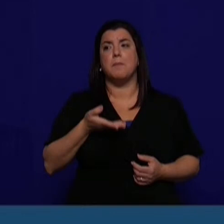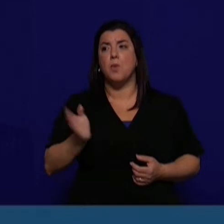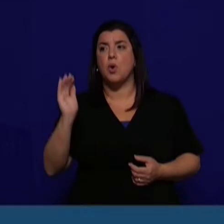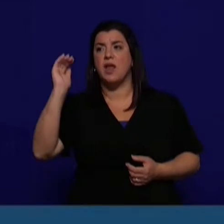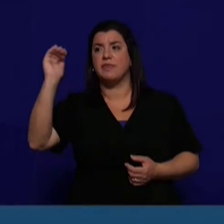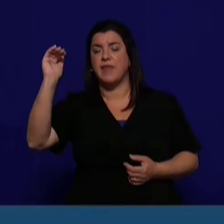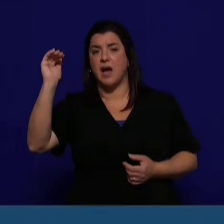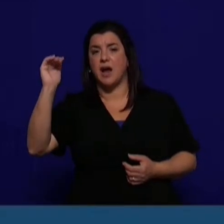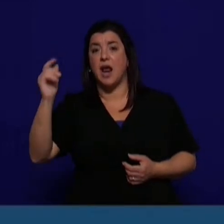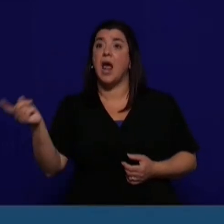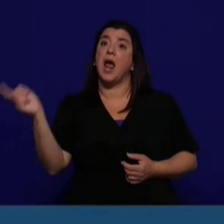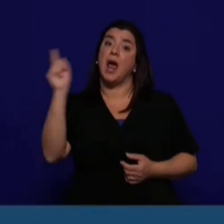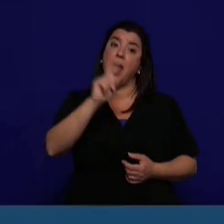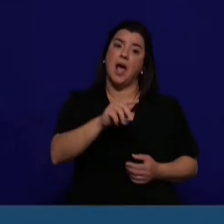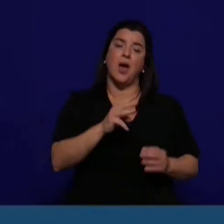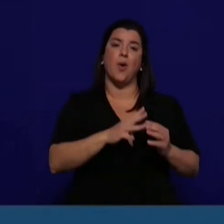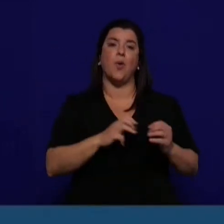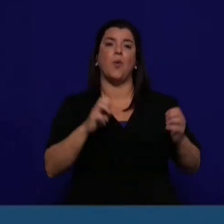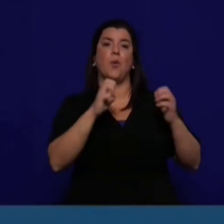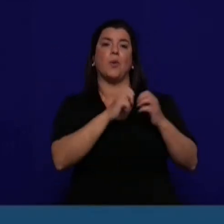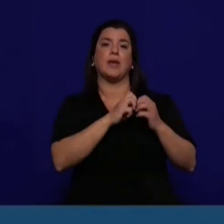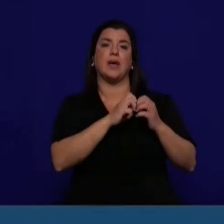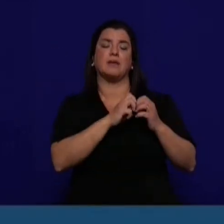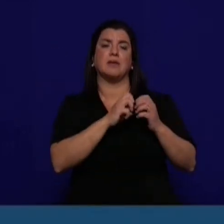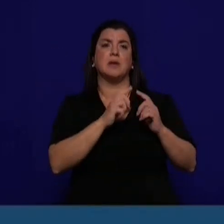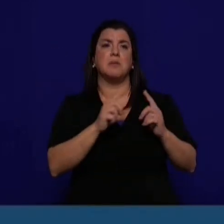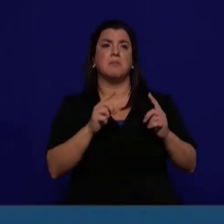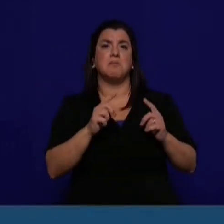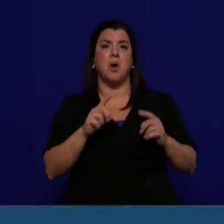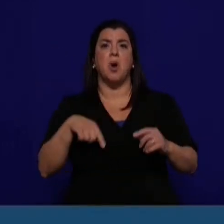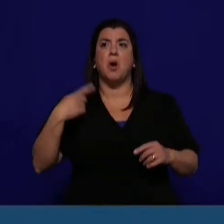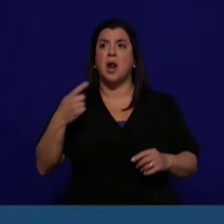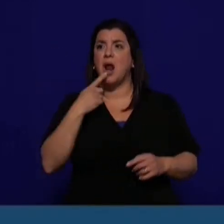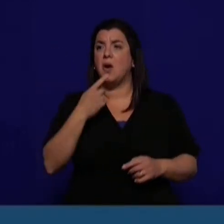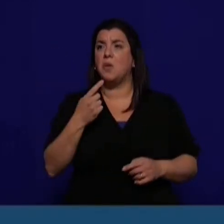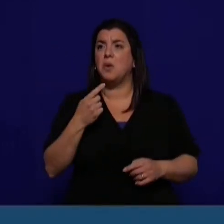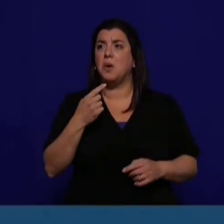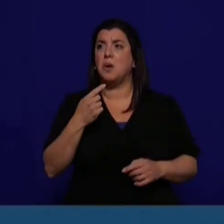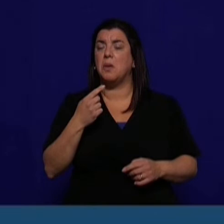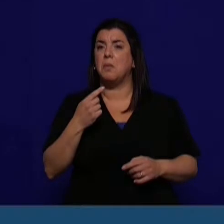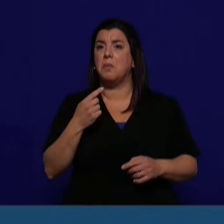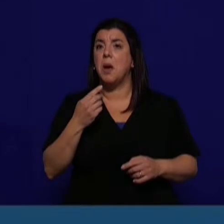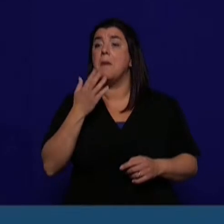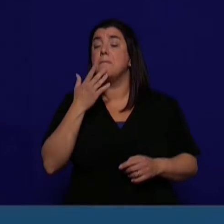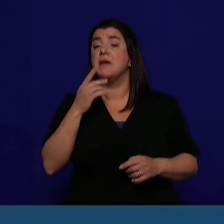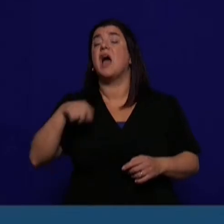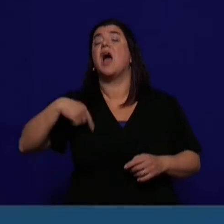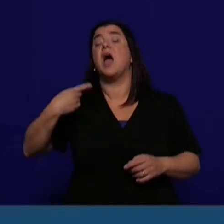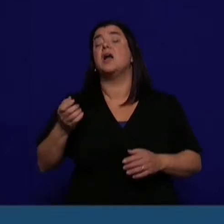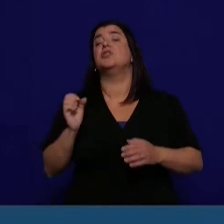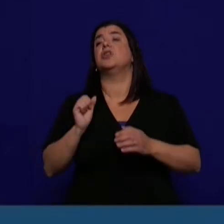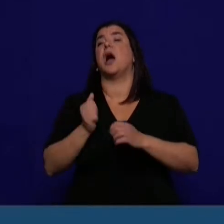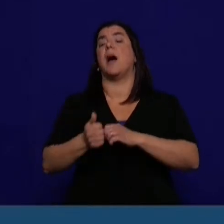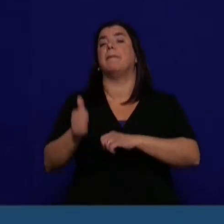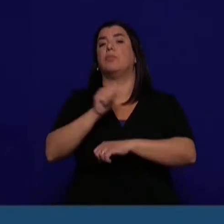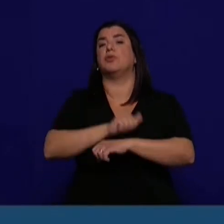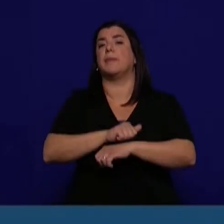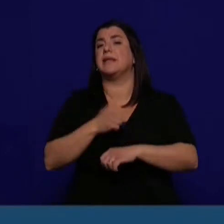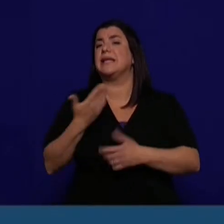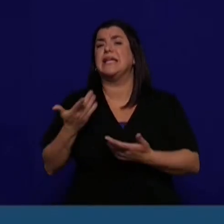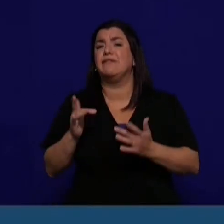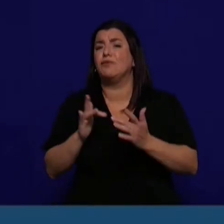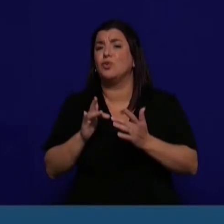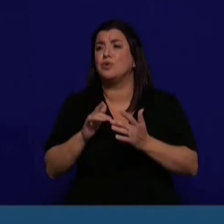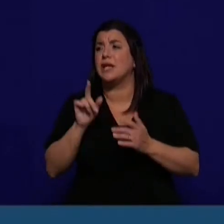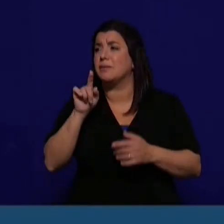jirritornaw fil-weekend uħud minnhom, però kien hemm oħrajn li qalulhom biex jirritornaw bl-appuntament. Daw issa kif ħajsir il-kuntatt magħhom jekk